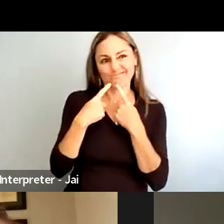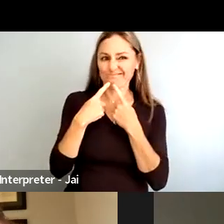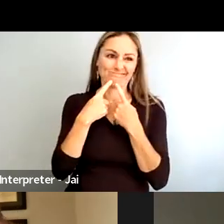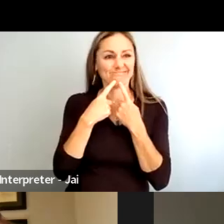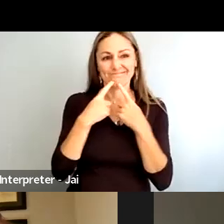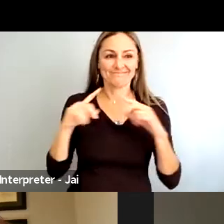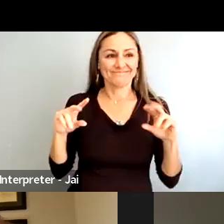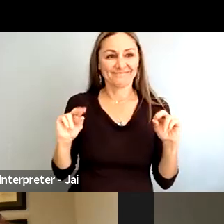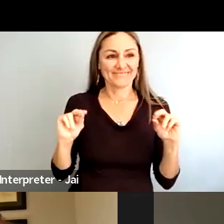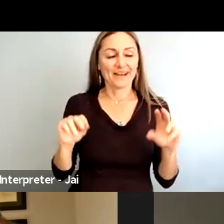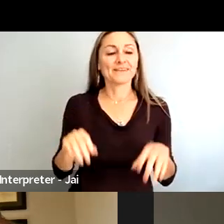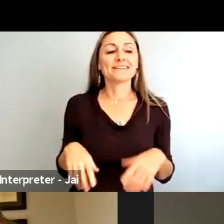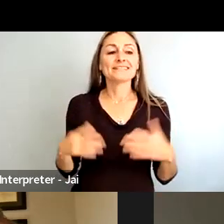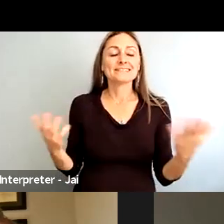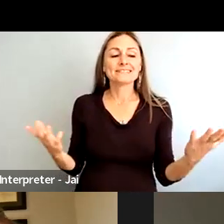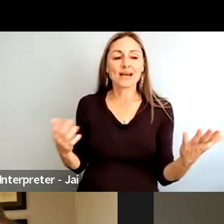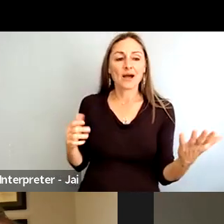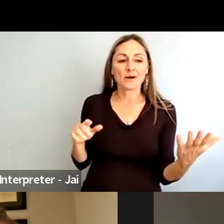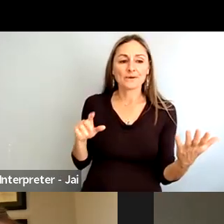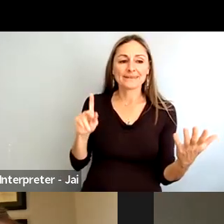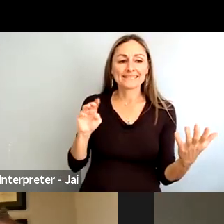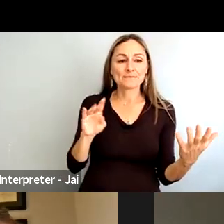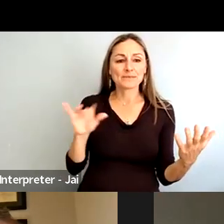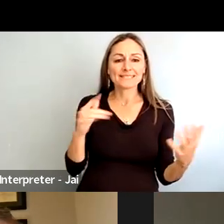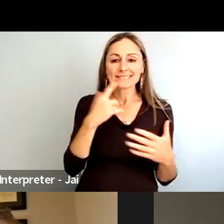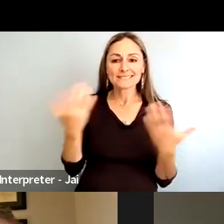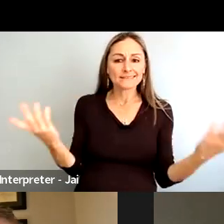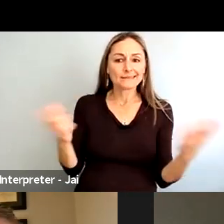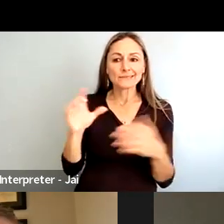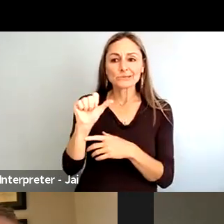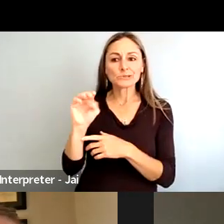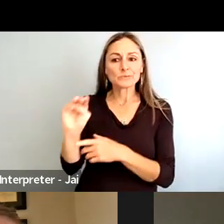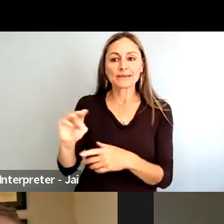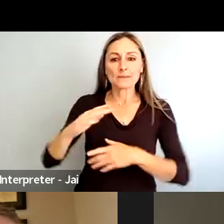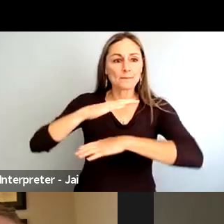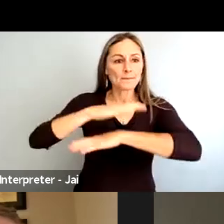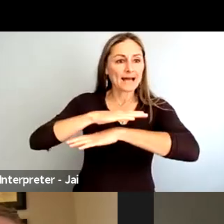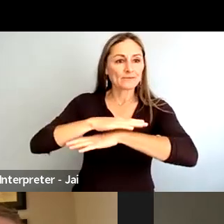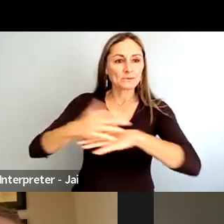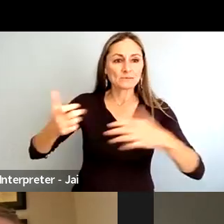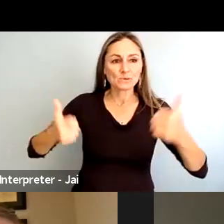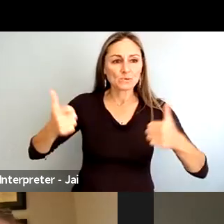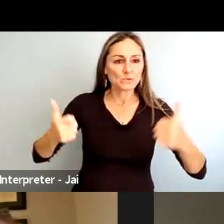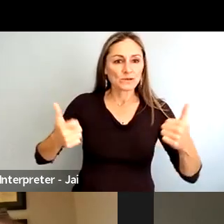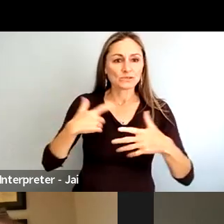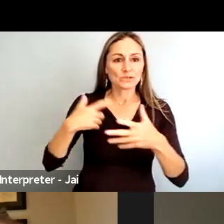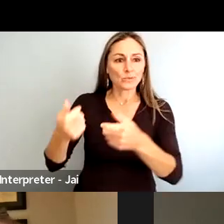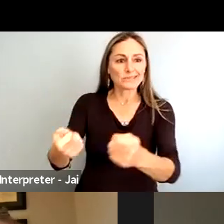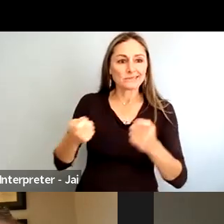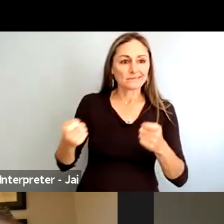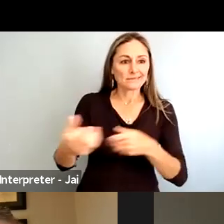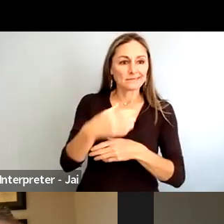no. So tell us, what are the social media platforms that we should be looking into to engage youth with